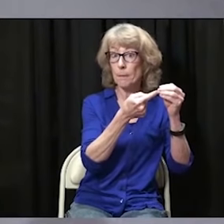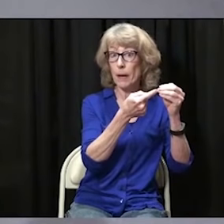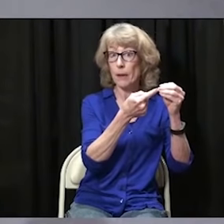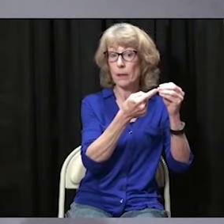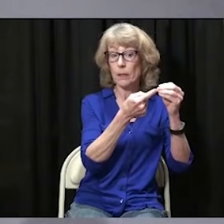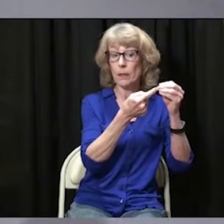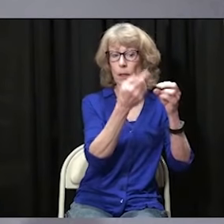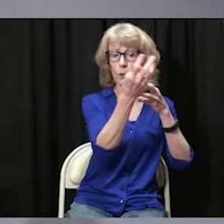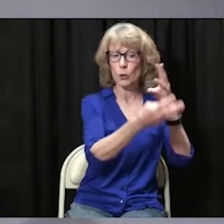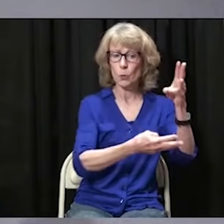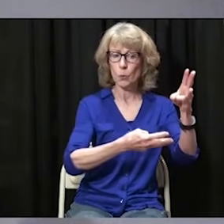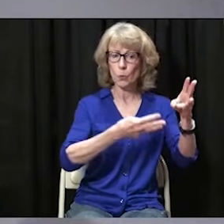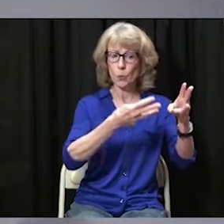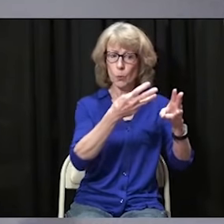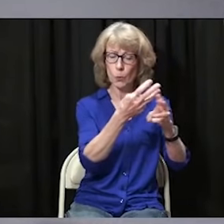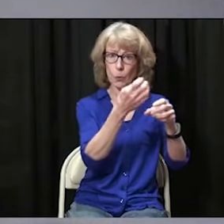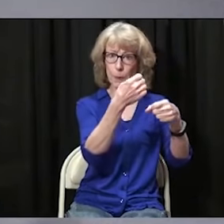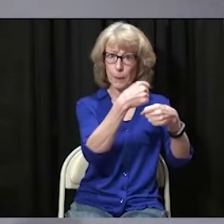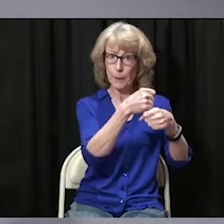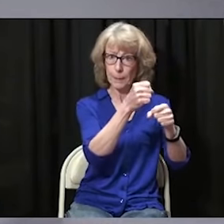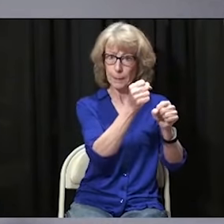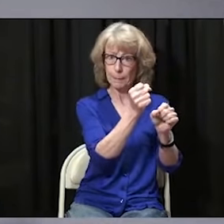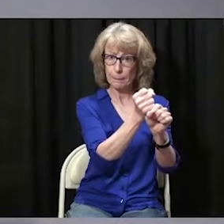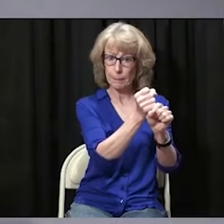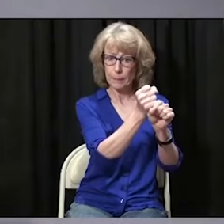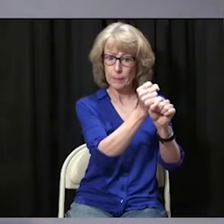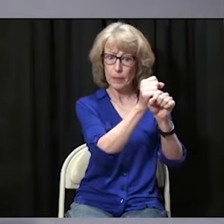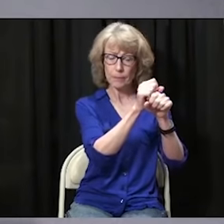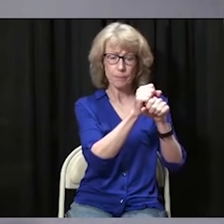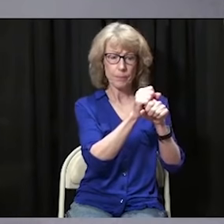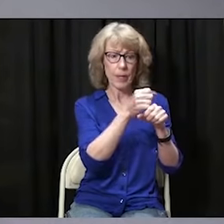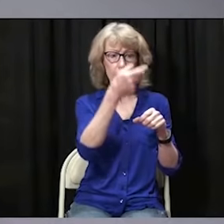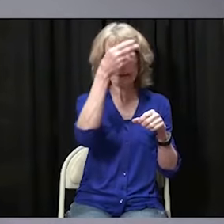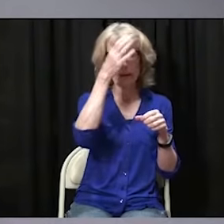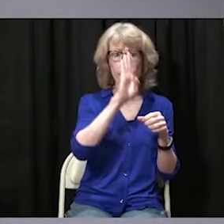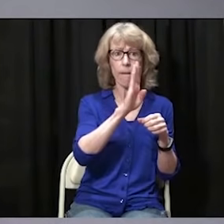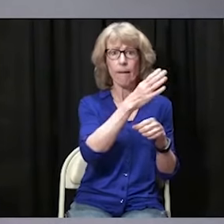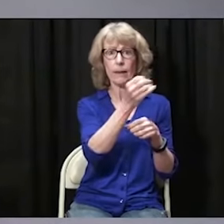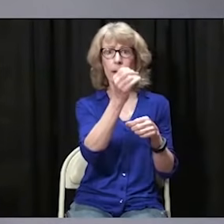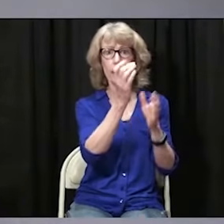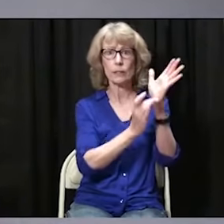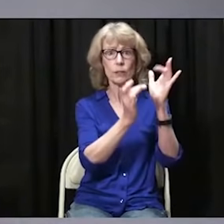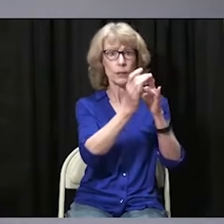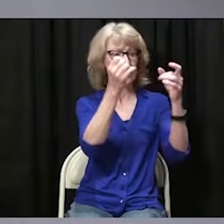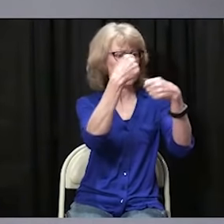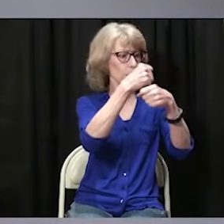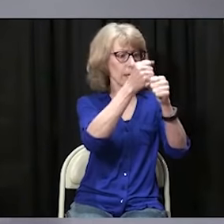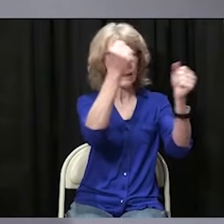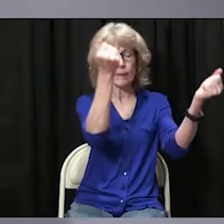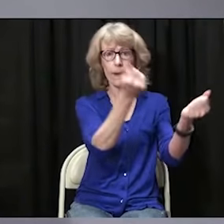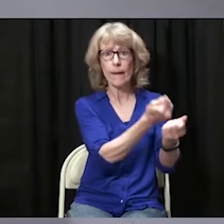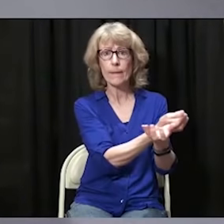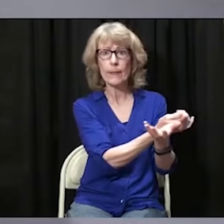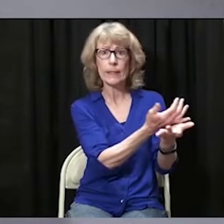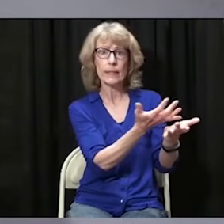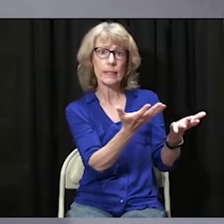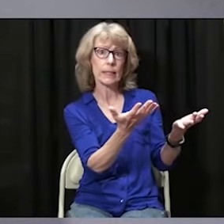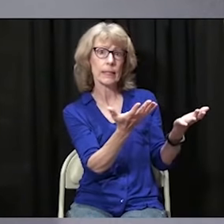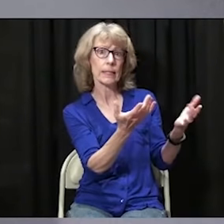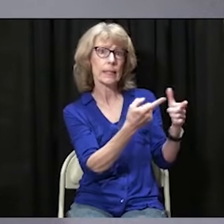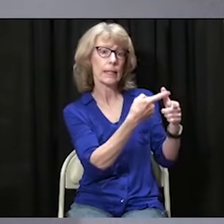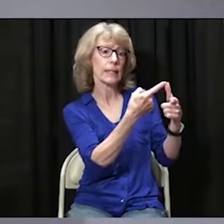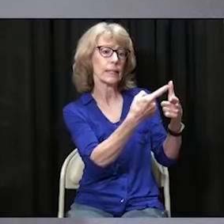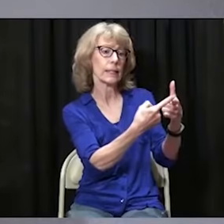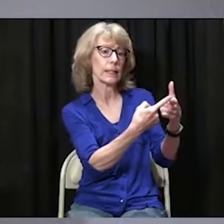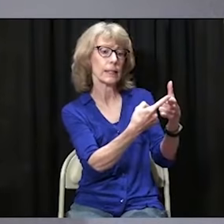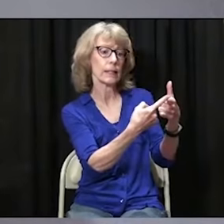of creation and how we see Jesus in creation. He goes directly from that to the church.